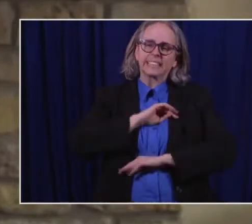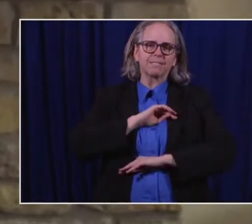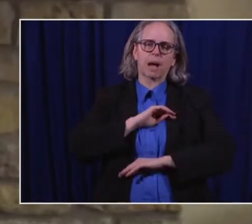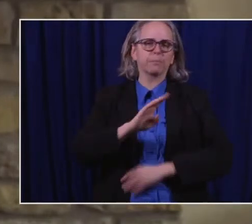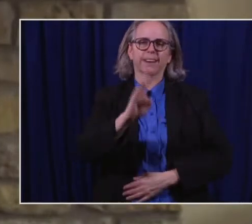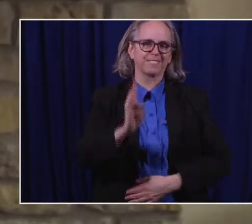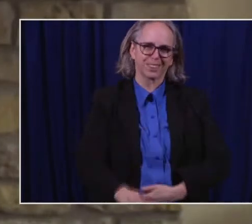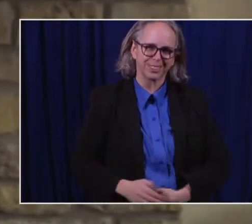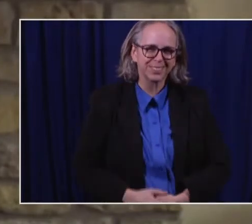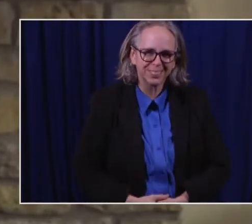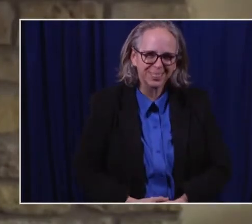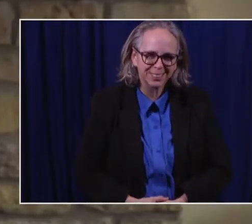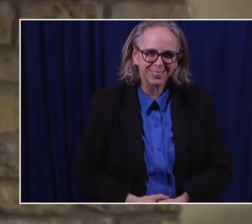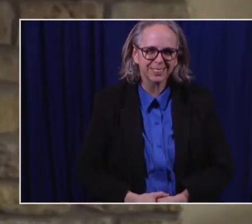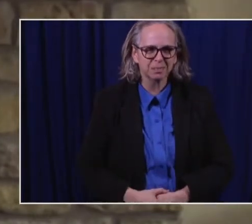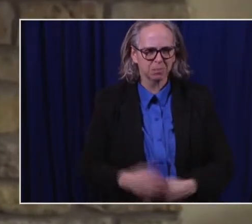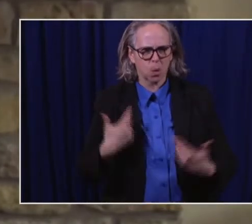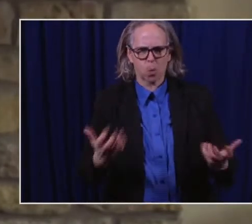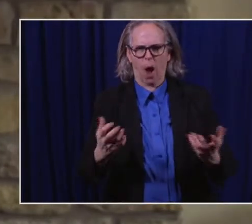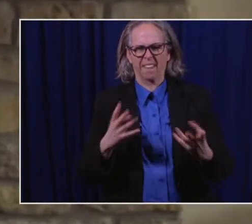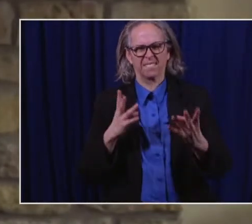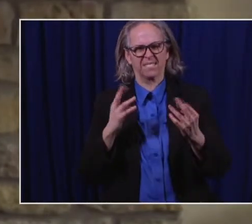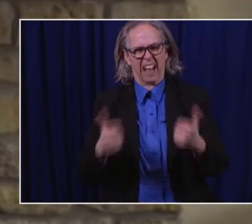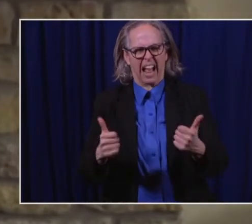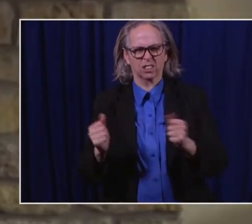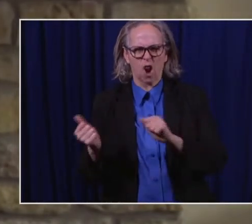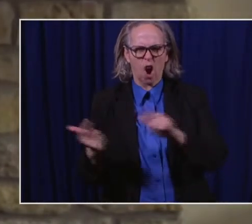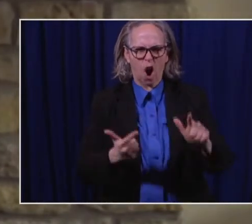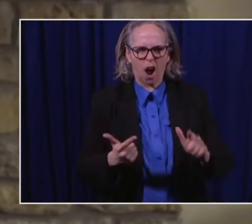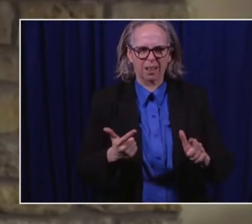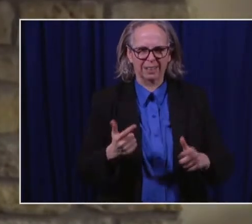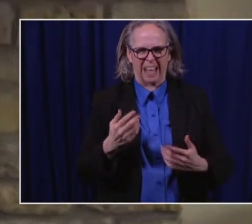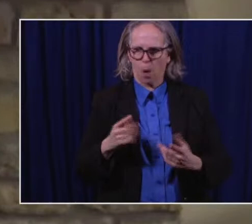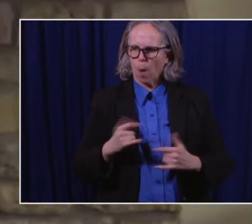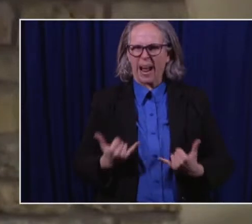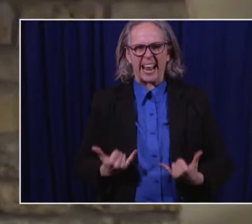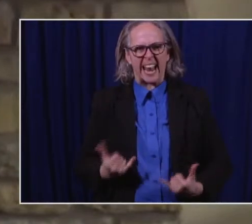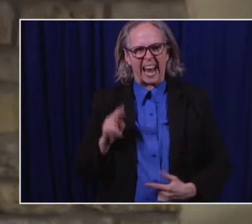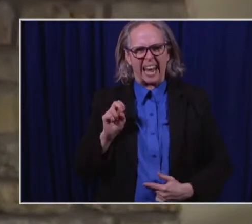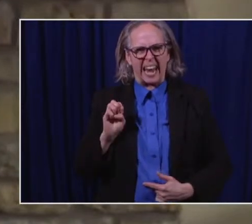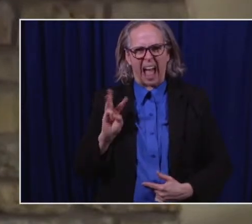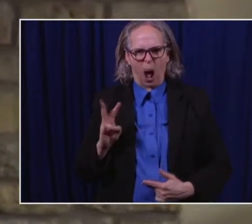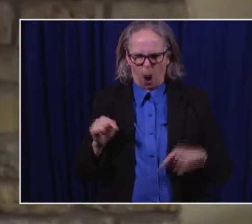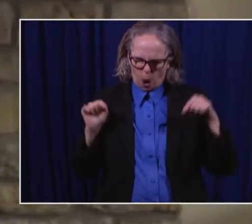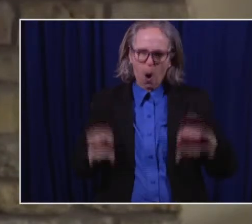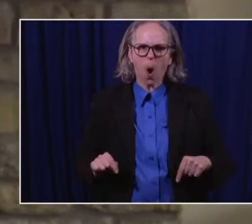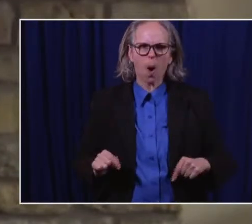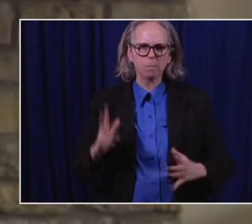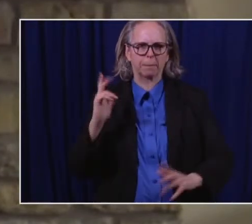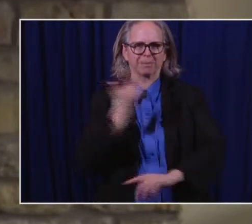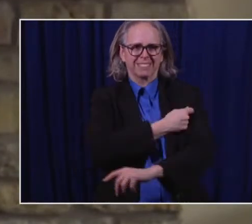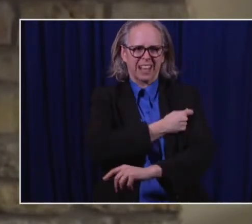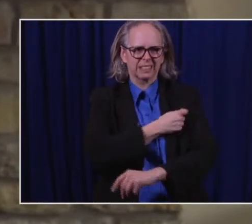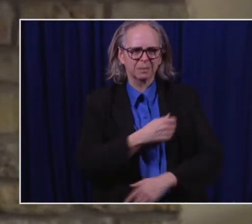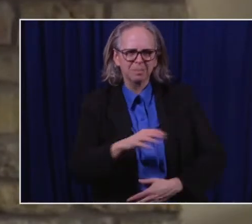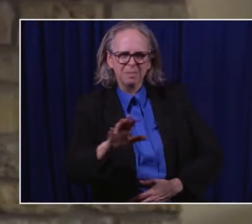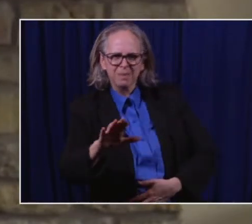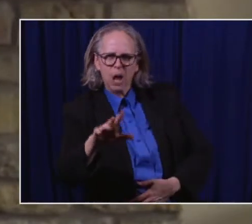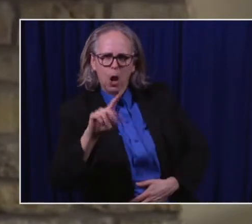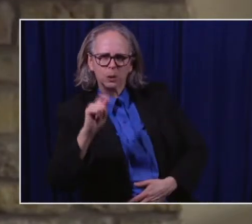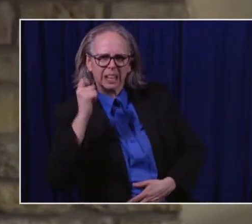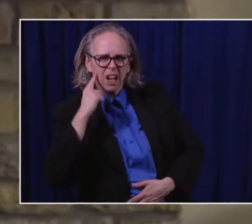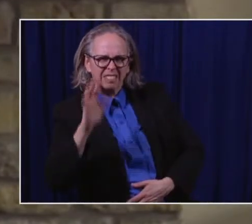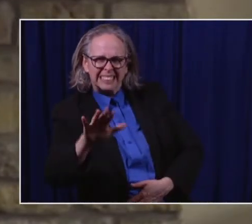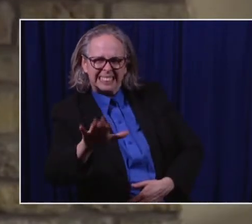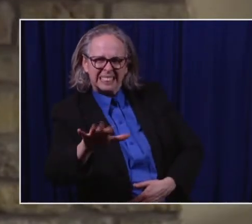know, we want to get these shots out, you know, just as quickly as we can. So Governor, we'll be back with you. John? Governor, if I